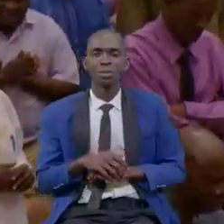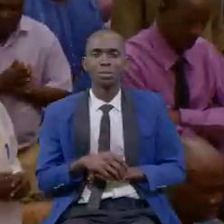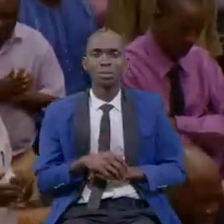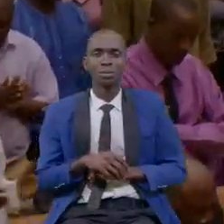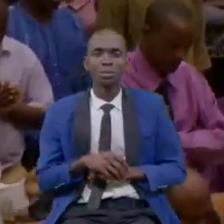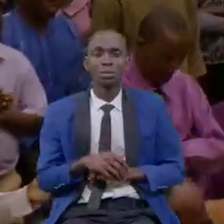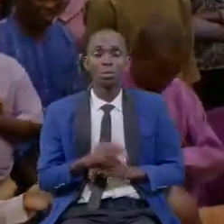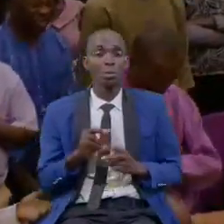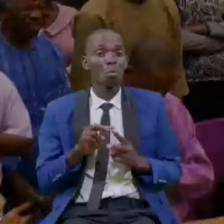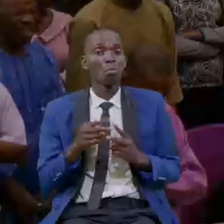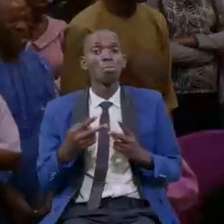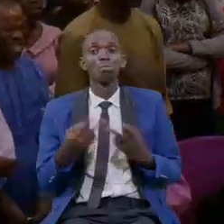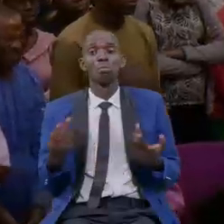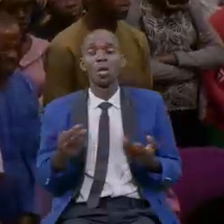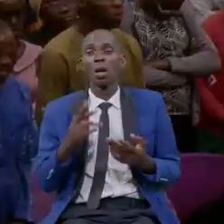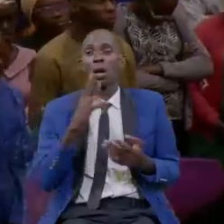Or are you on the borderline,